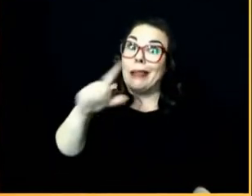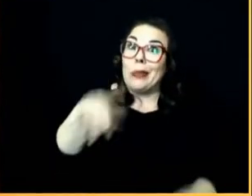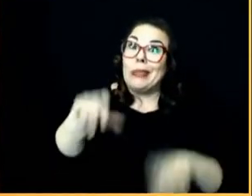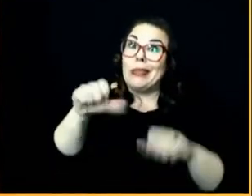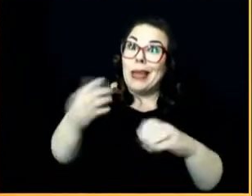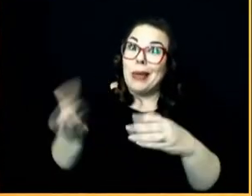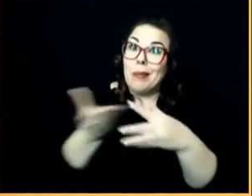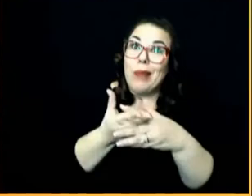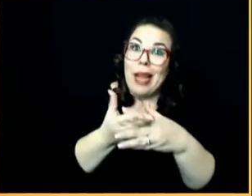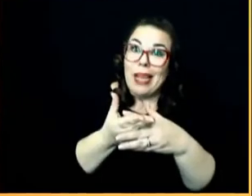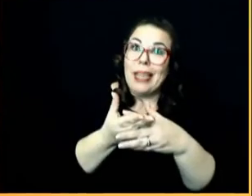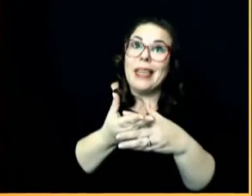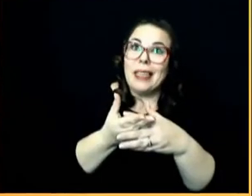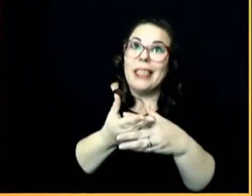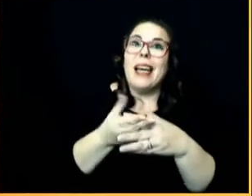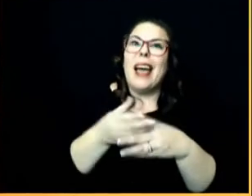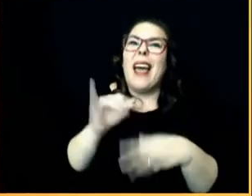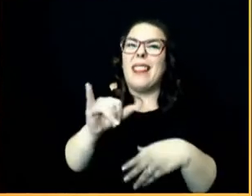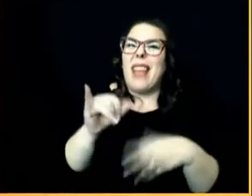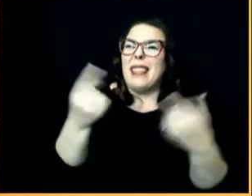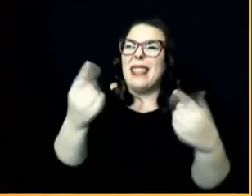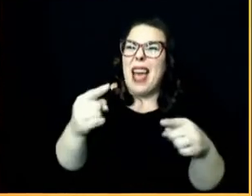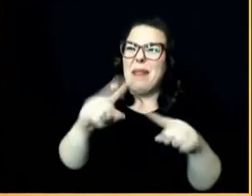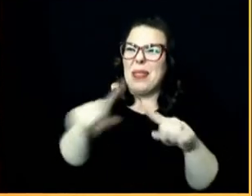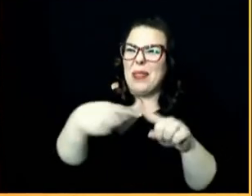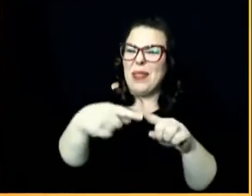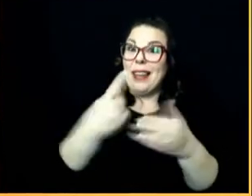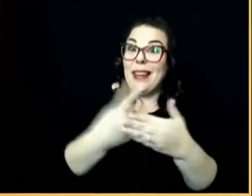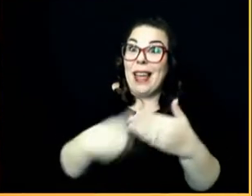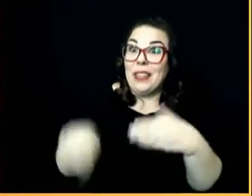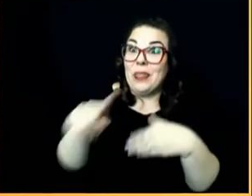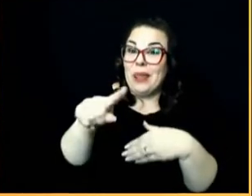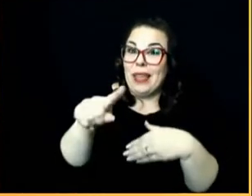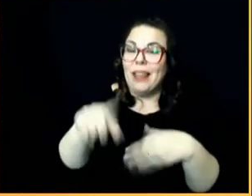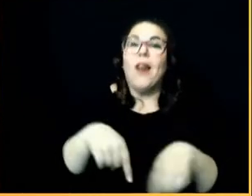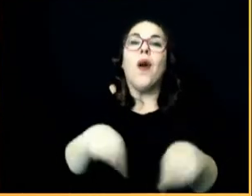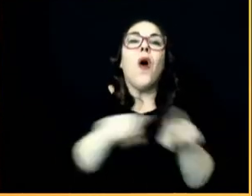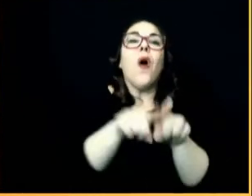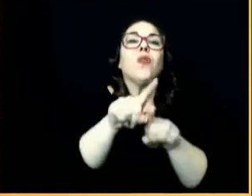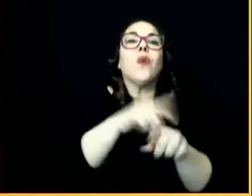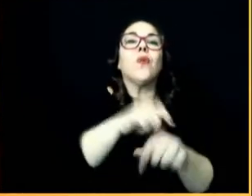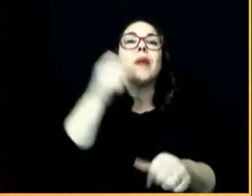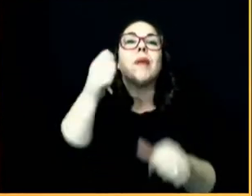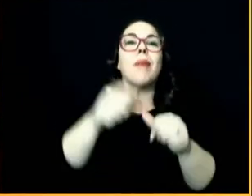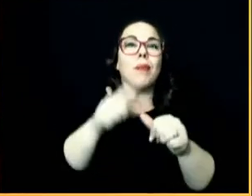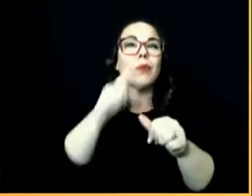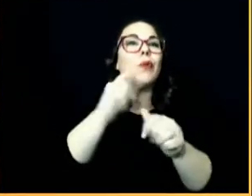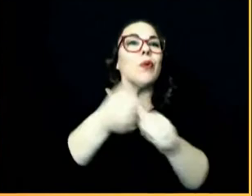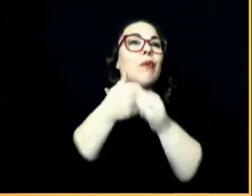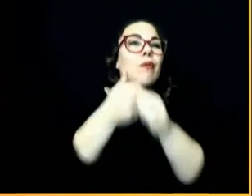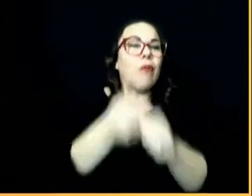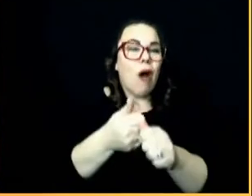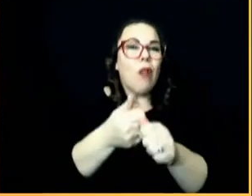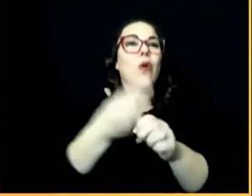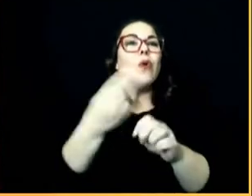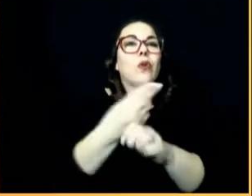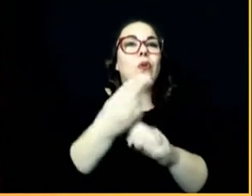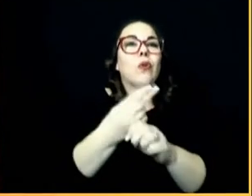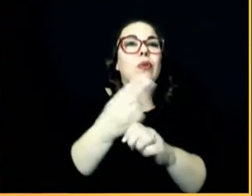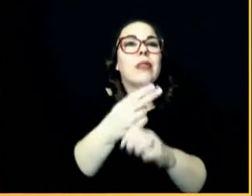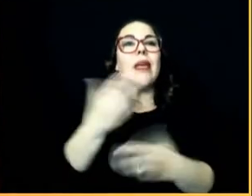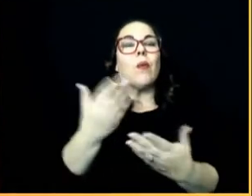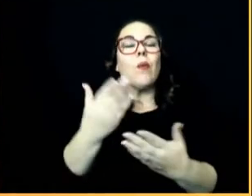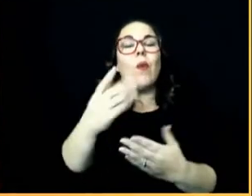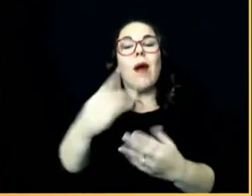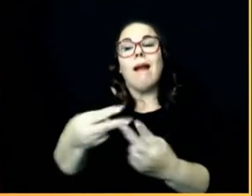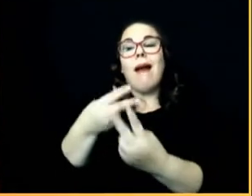that's happening next week. Also, remember to follow along using hashtags Lives at Stake